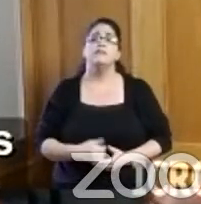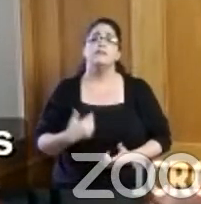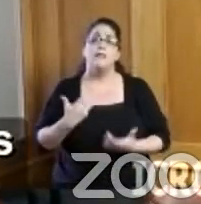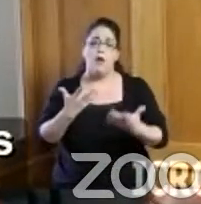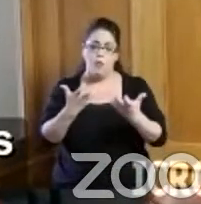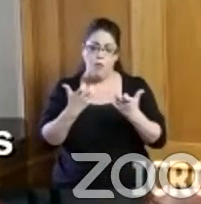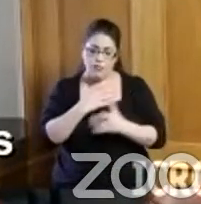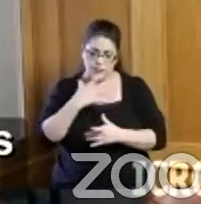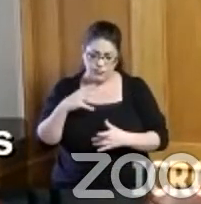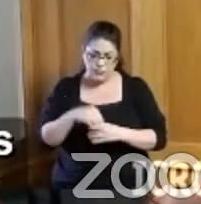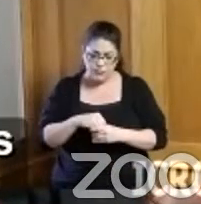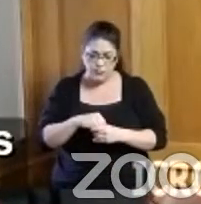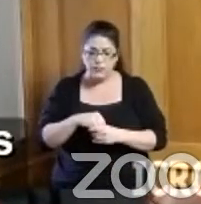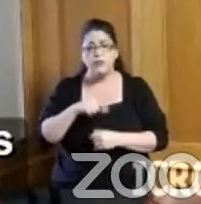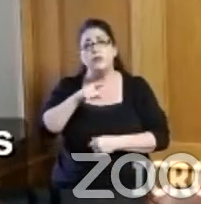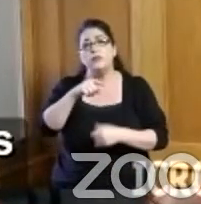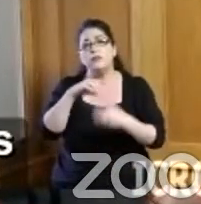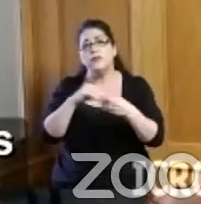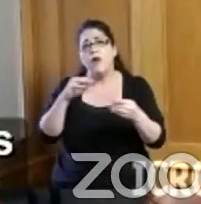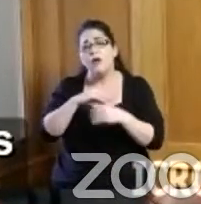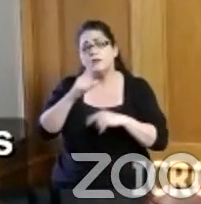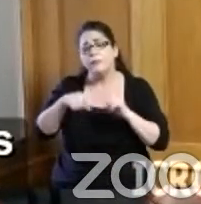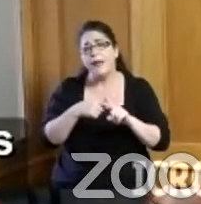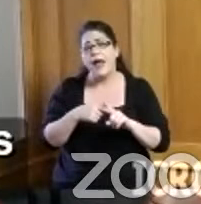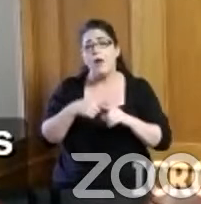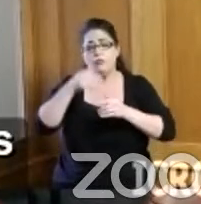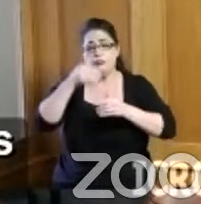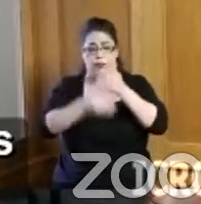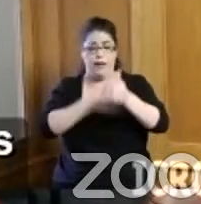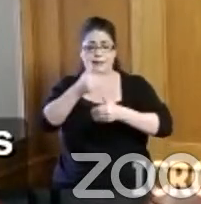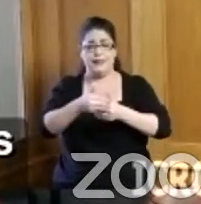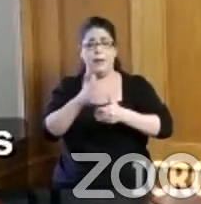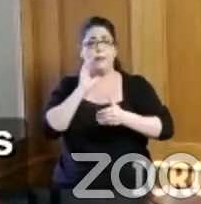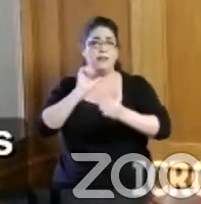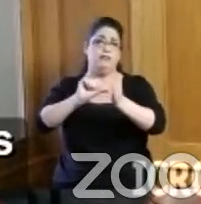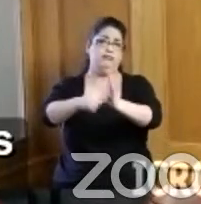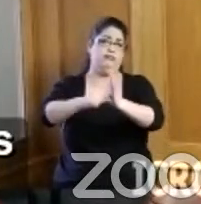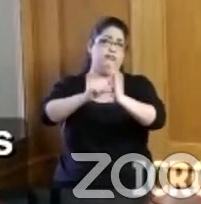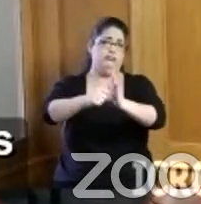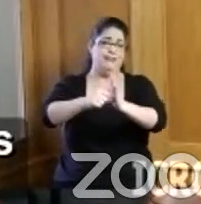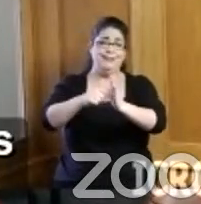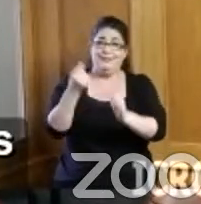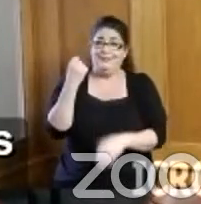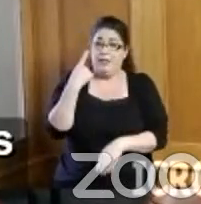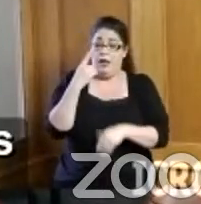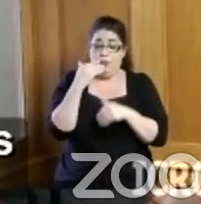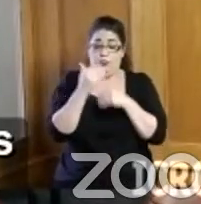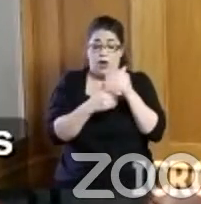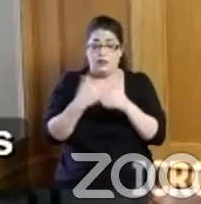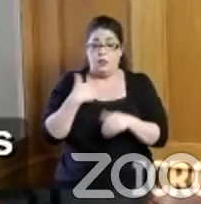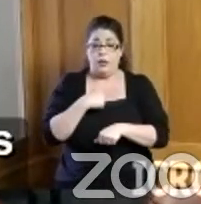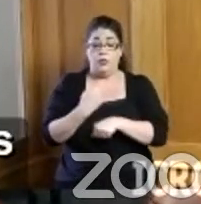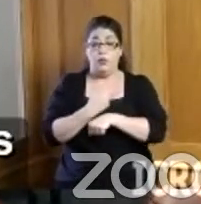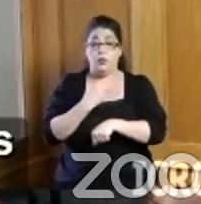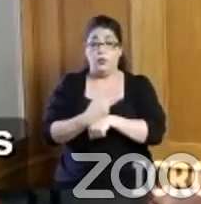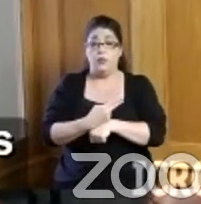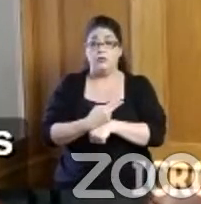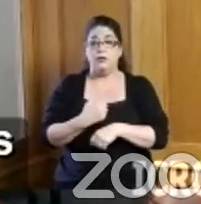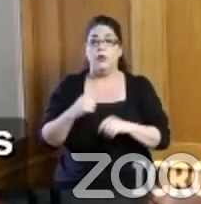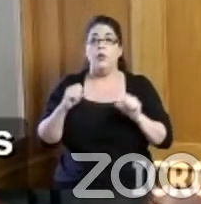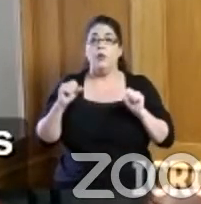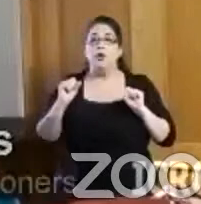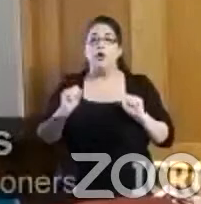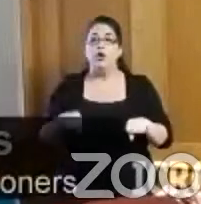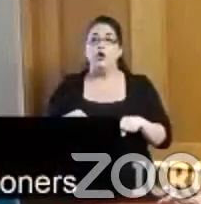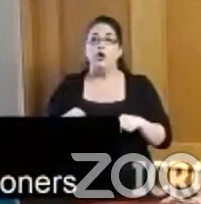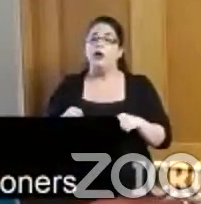process, you talked a lot about the process, and I just want to reiterate that the process that we use where we could have